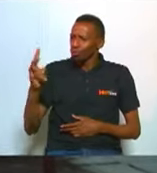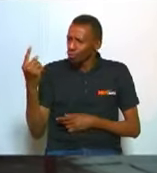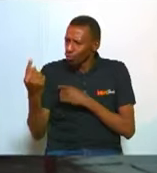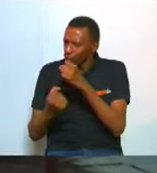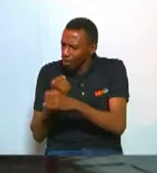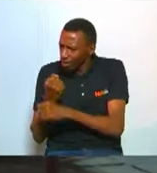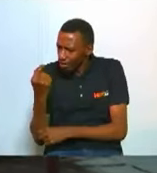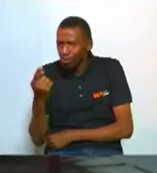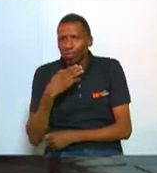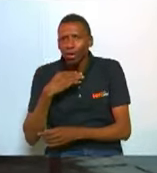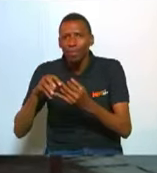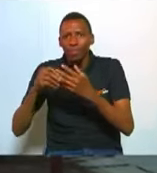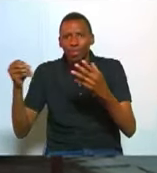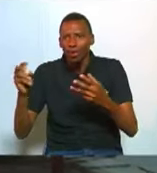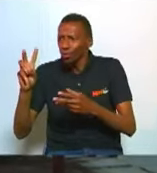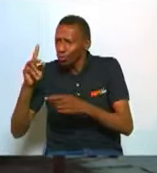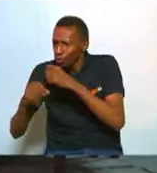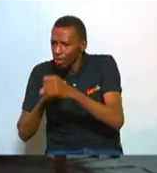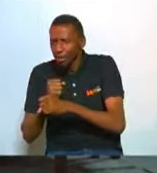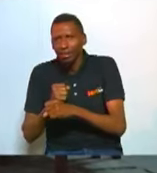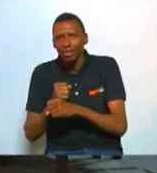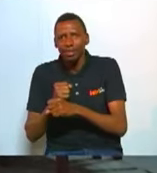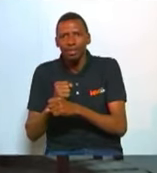2 years you want divorce. 2 years.